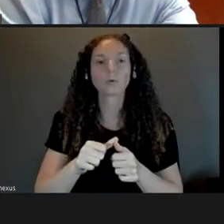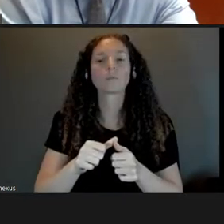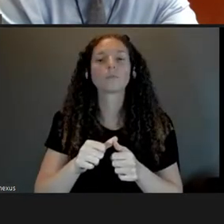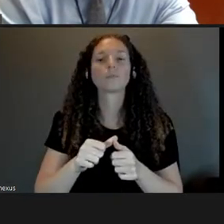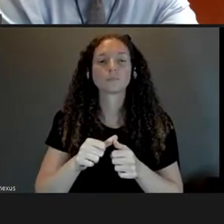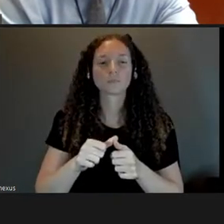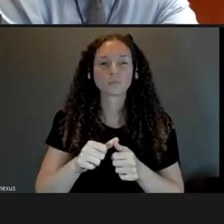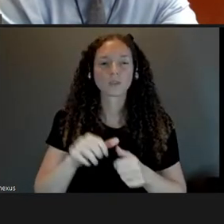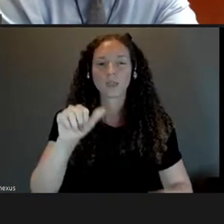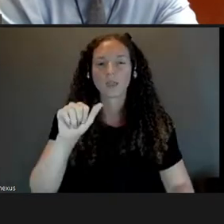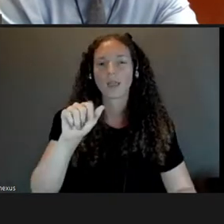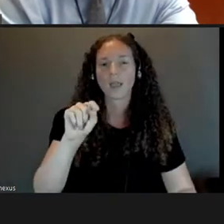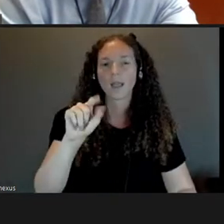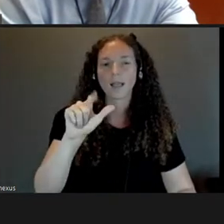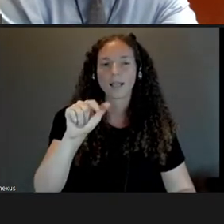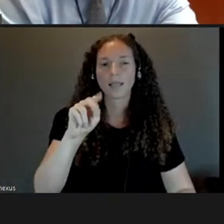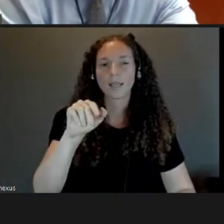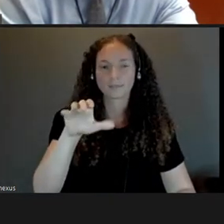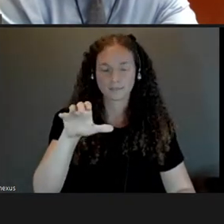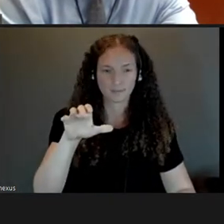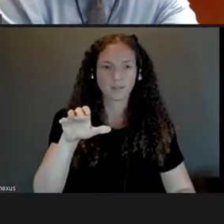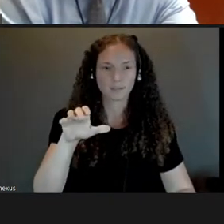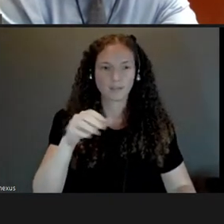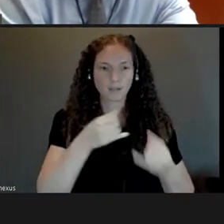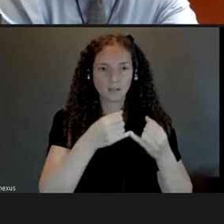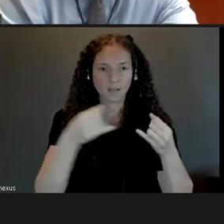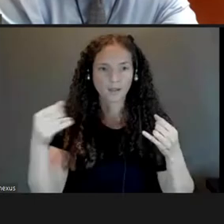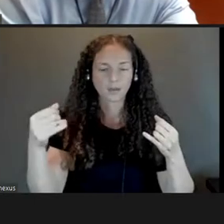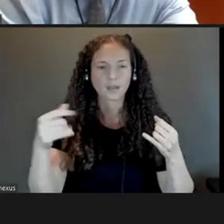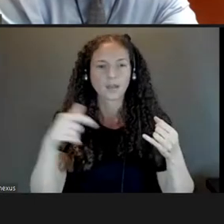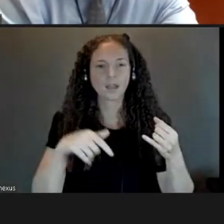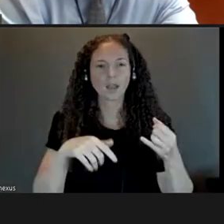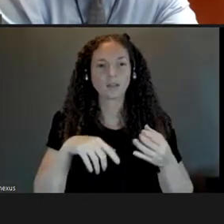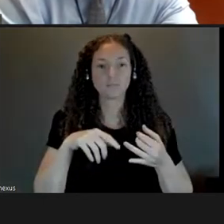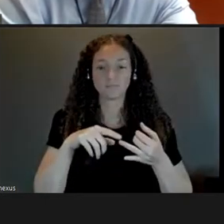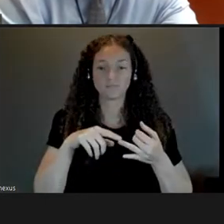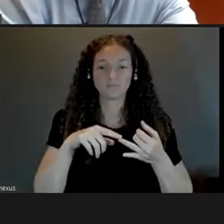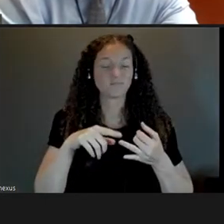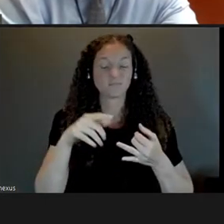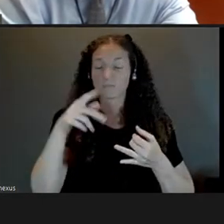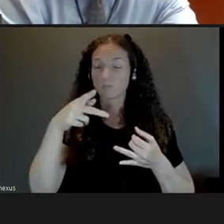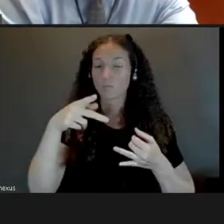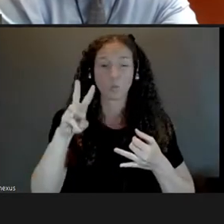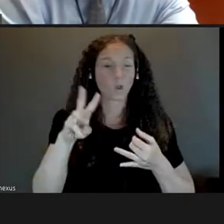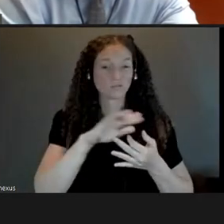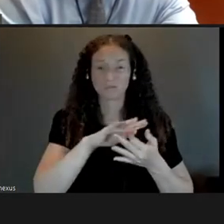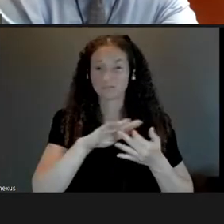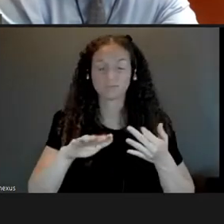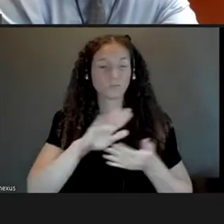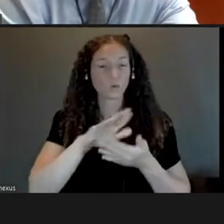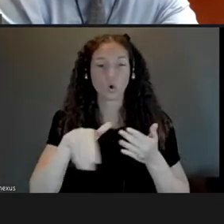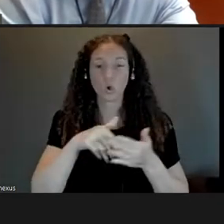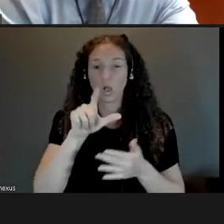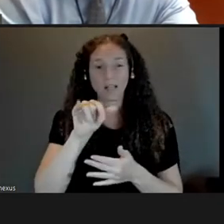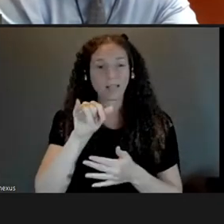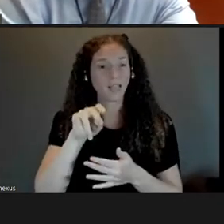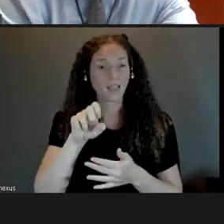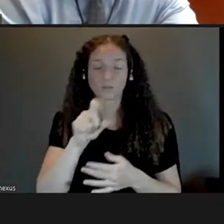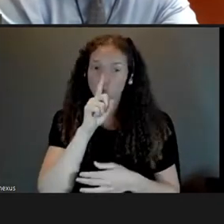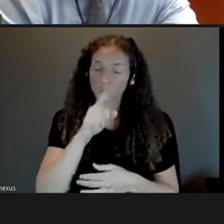Atlantic Branch Line is a very important line as well as Port Washington and all the lines. We need to make sure that everyone's got to